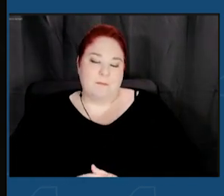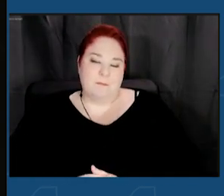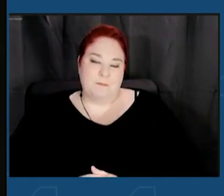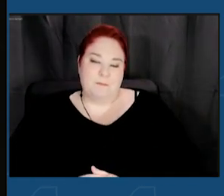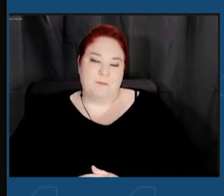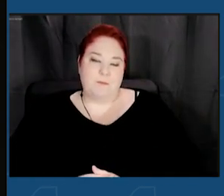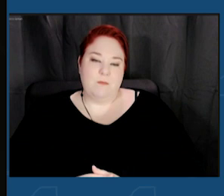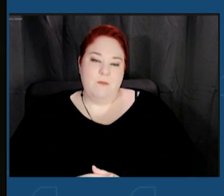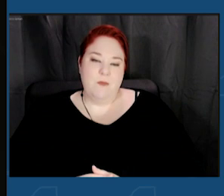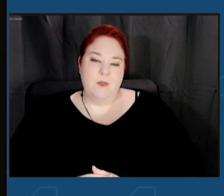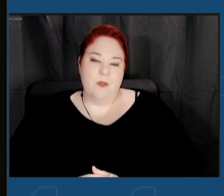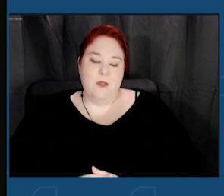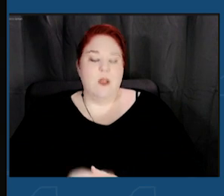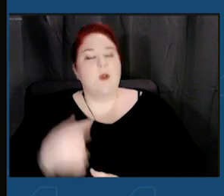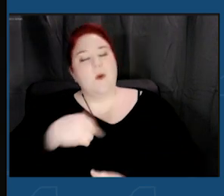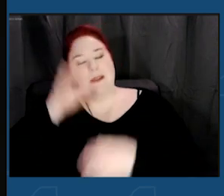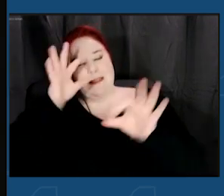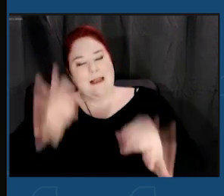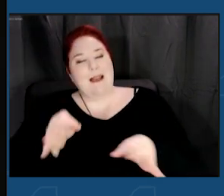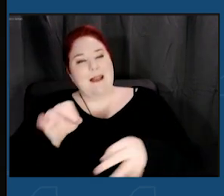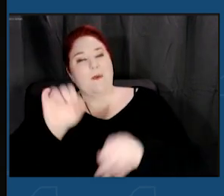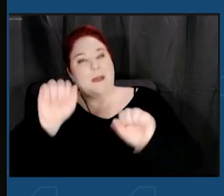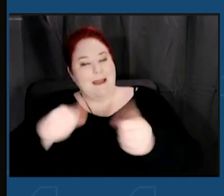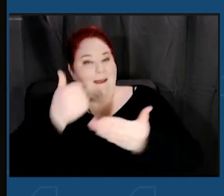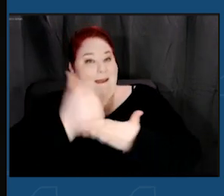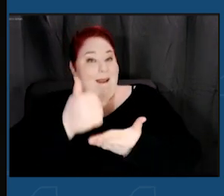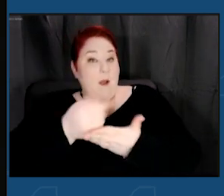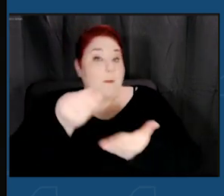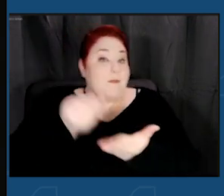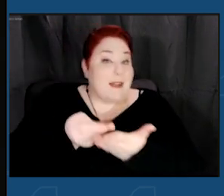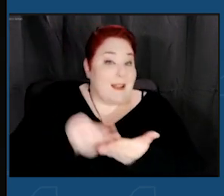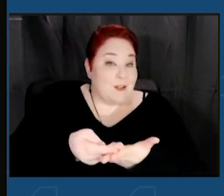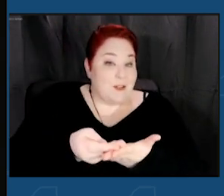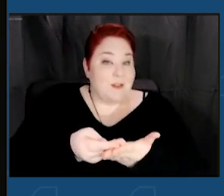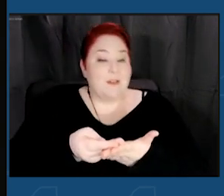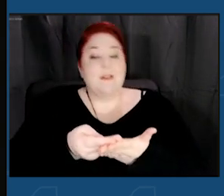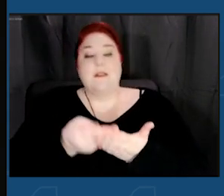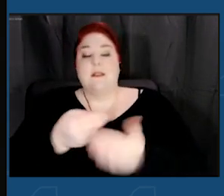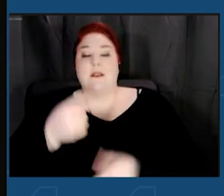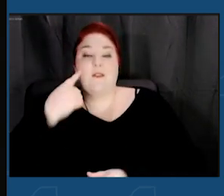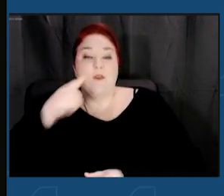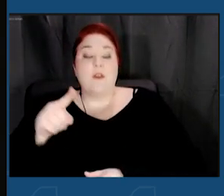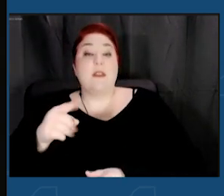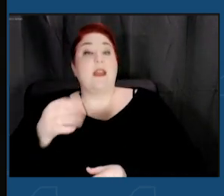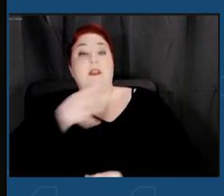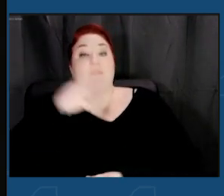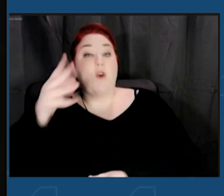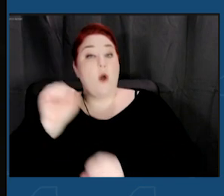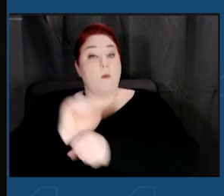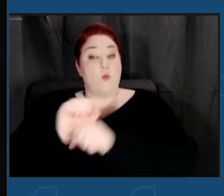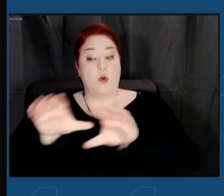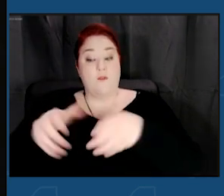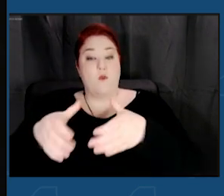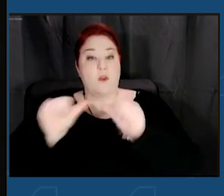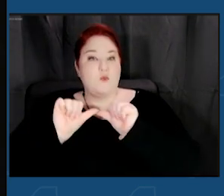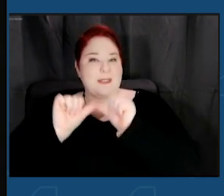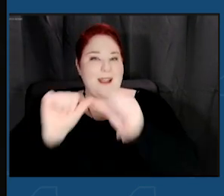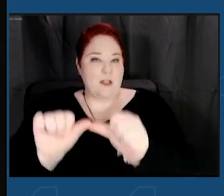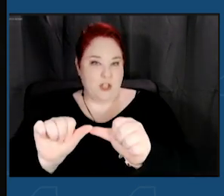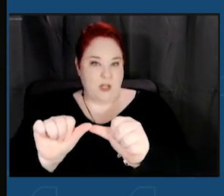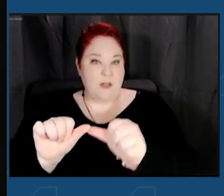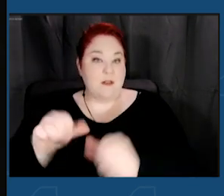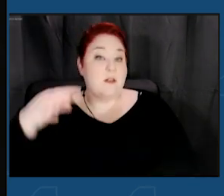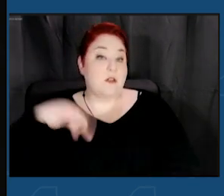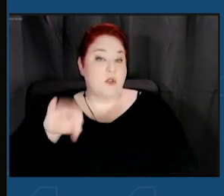other ways we can help you financially, increasing the farm workforce retention credit. I have been to